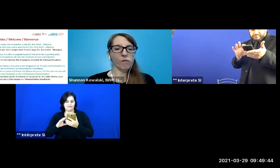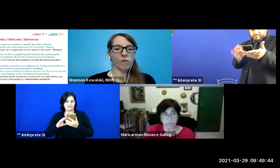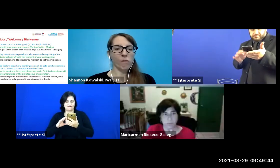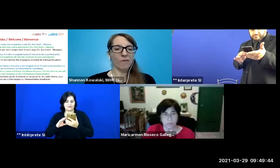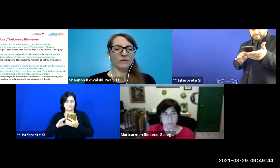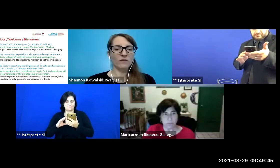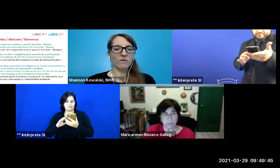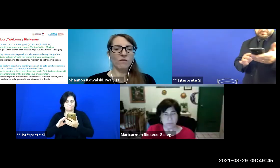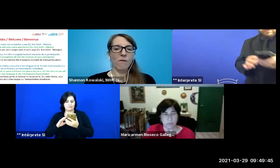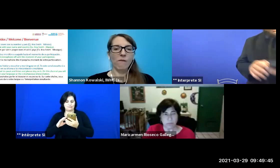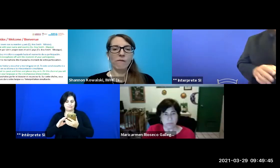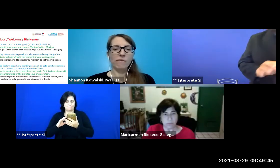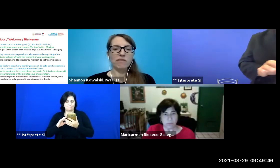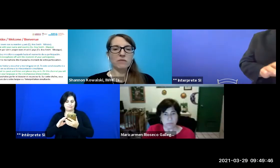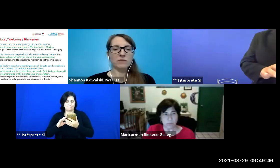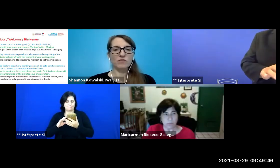Monica Aleman.